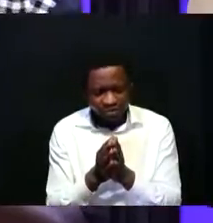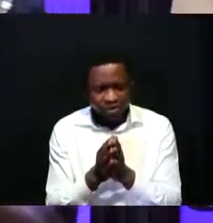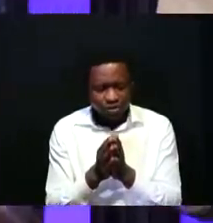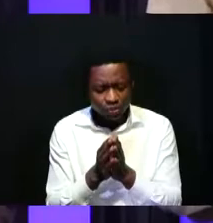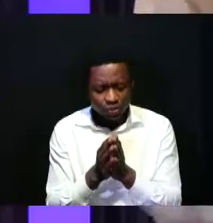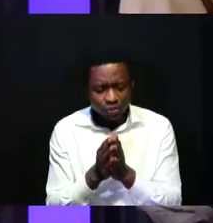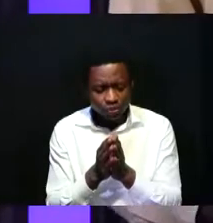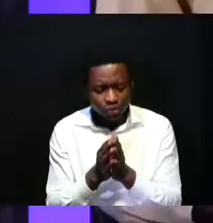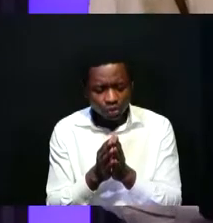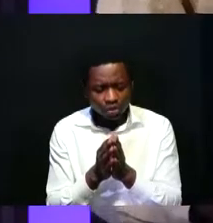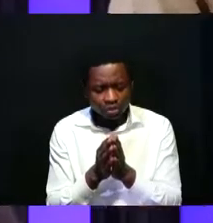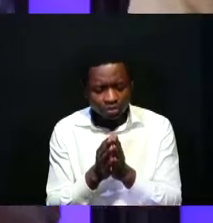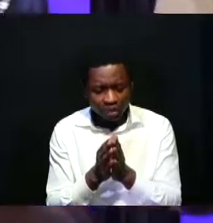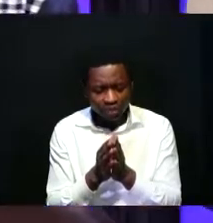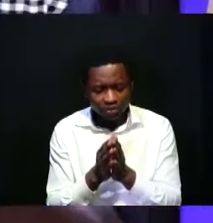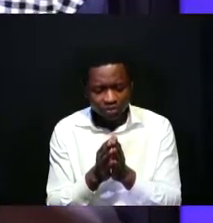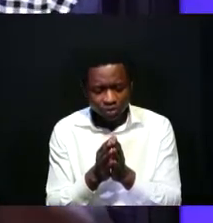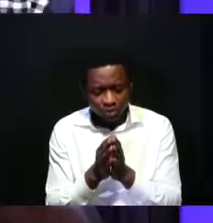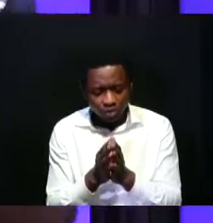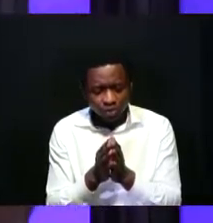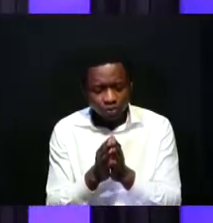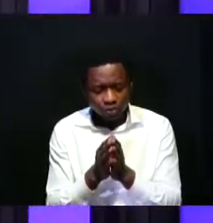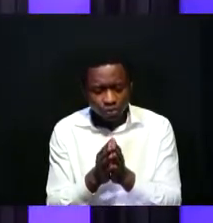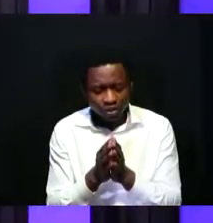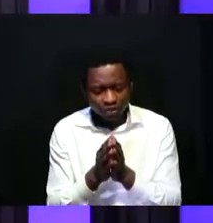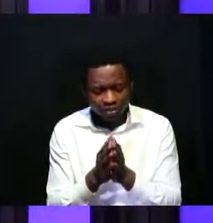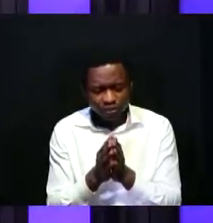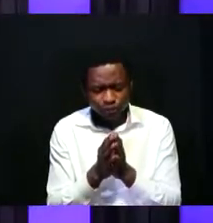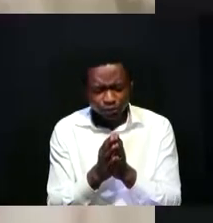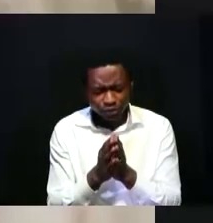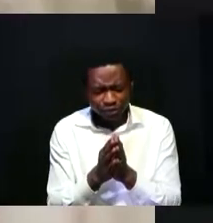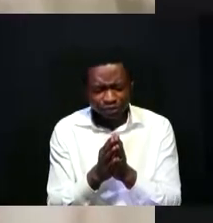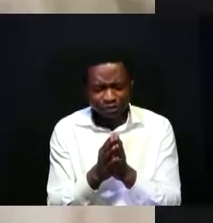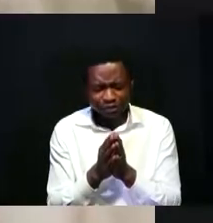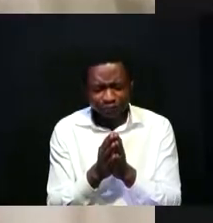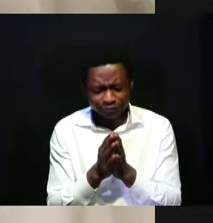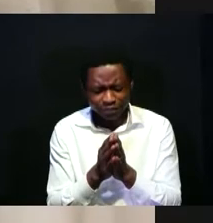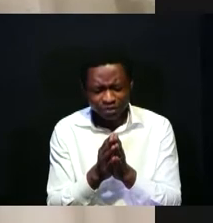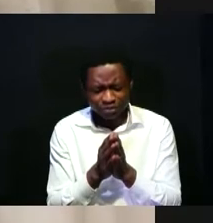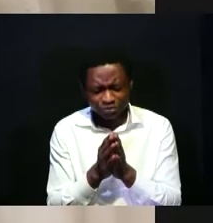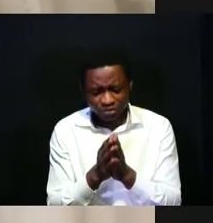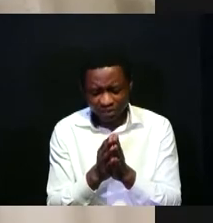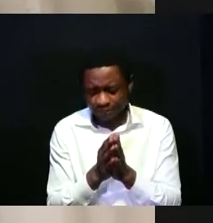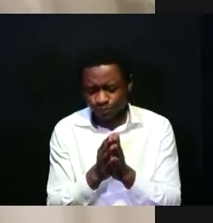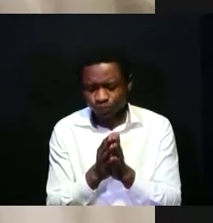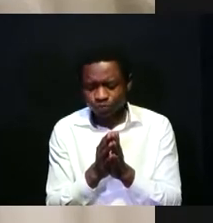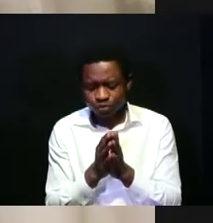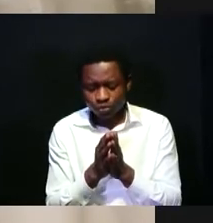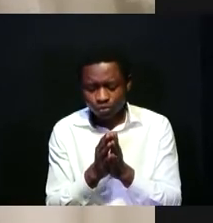you praise, O Lord, and we give you worship. We give you all